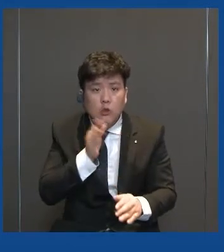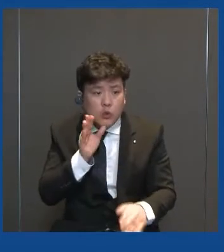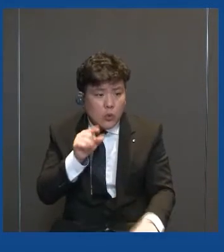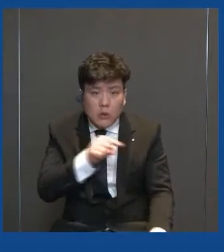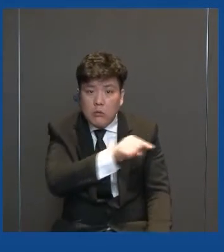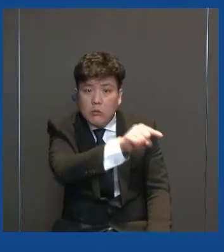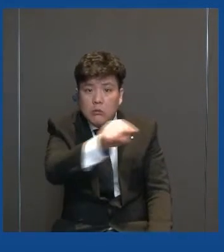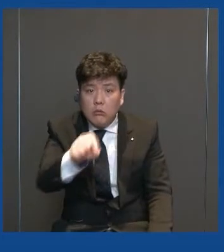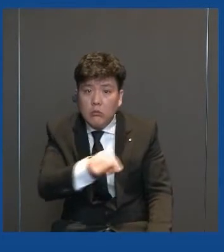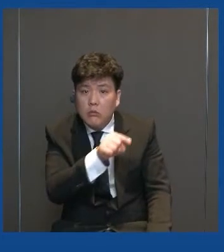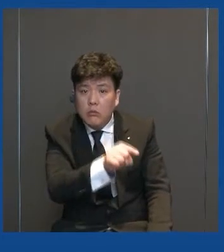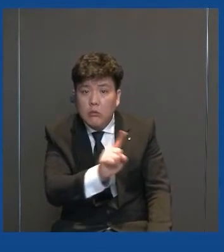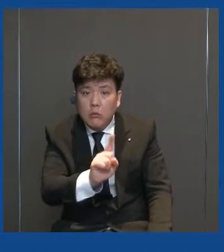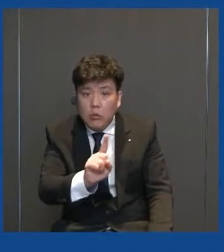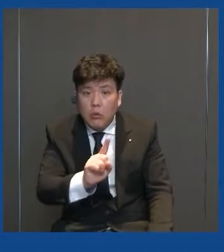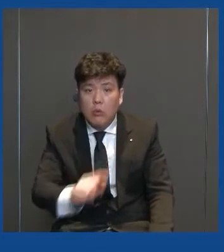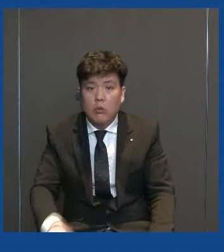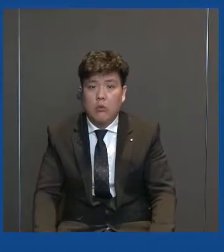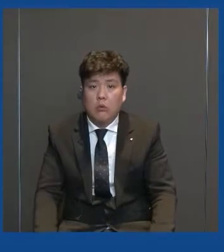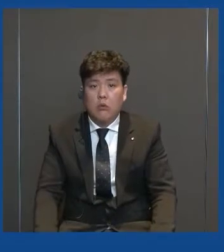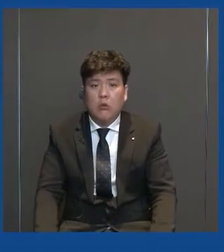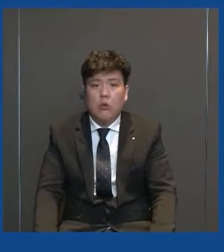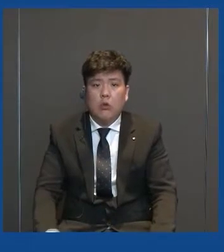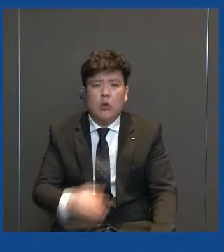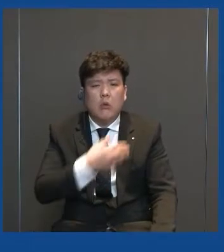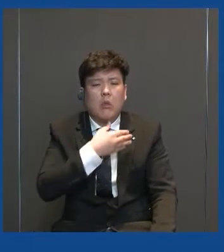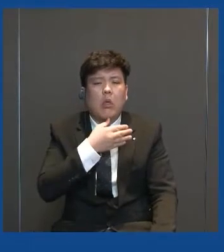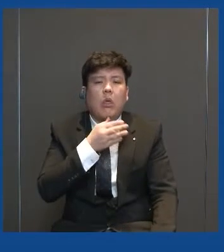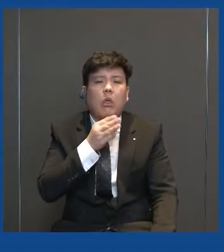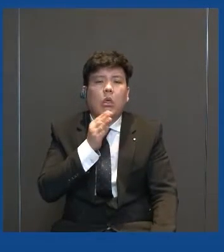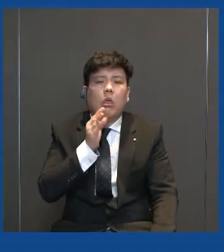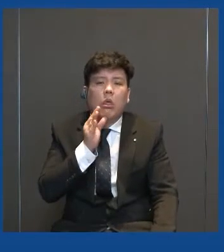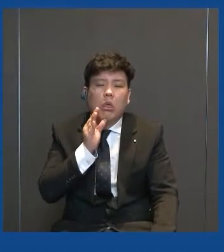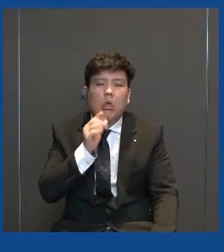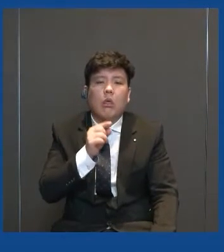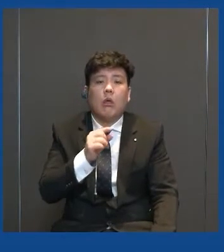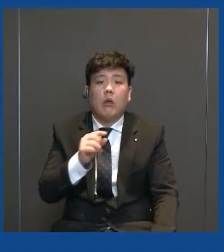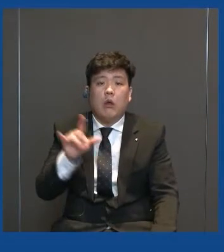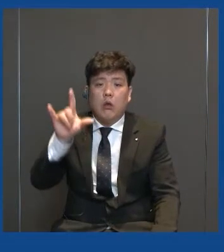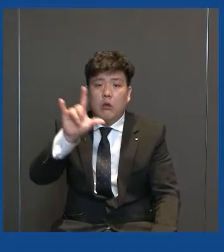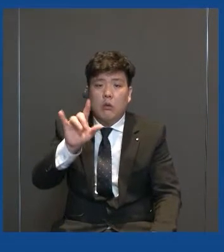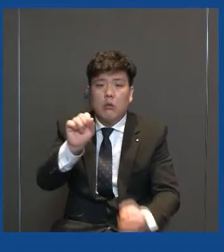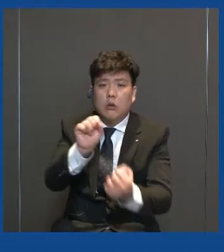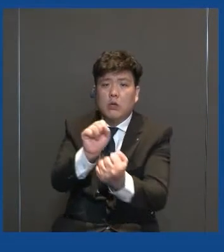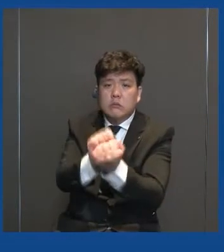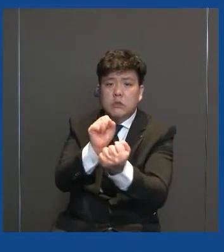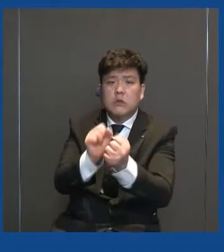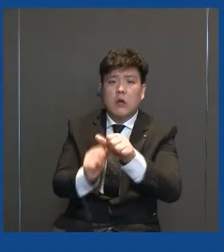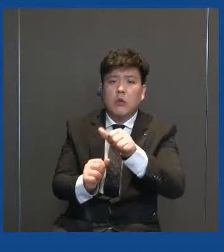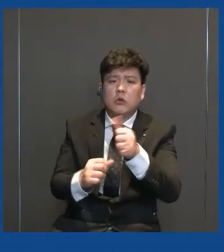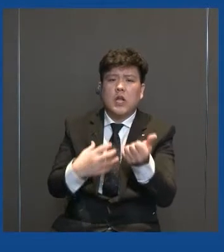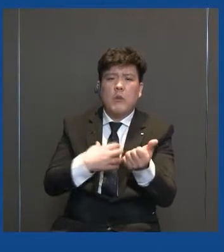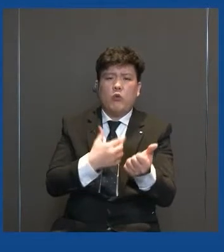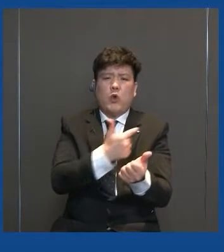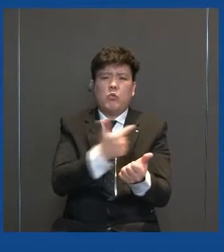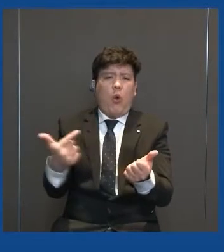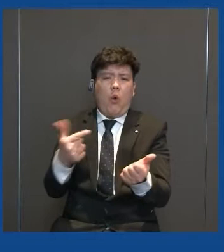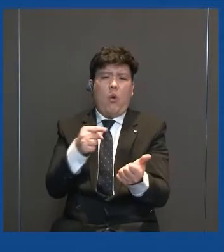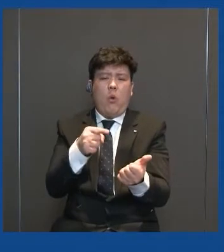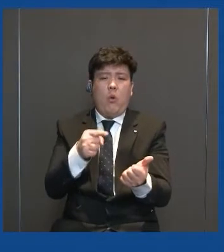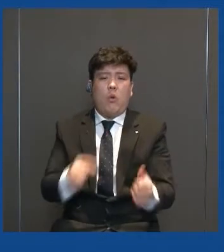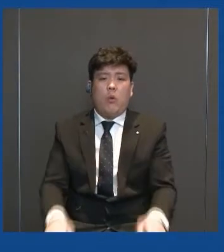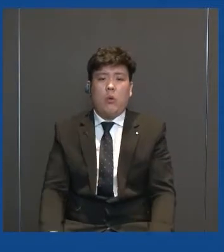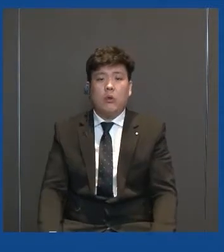Physical distancing requirements has posed particular challenges to senior